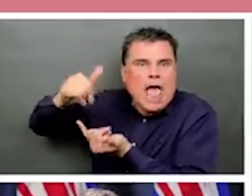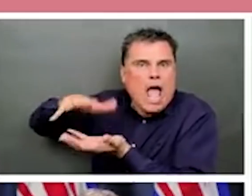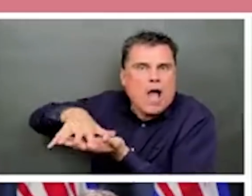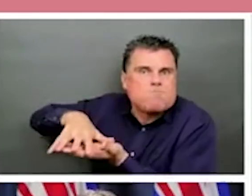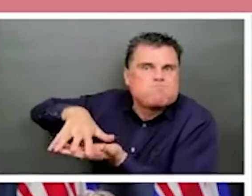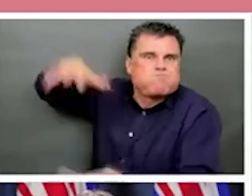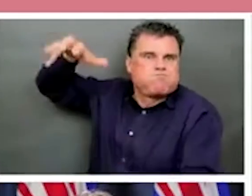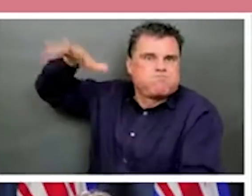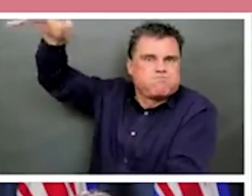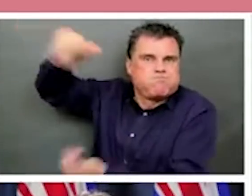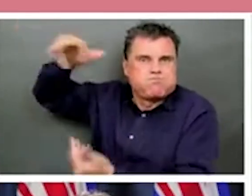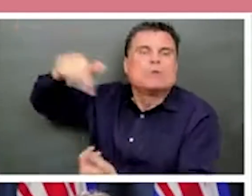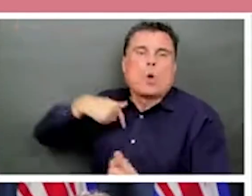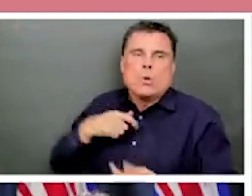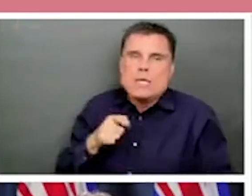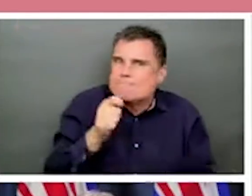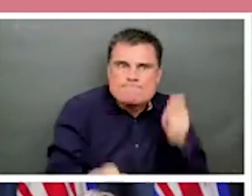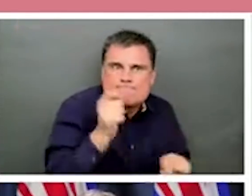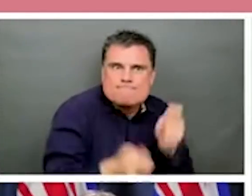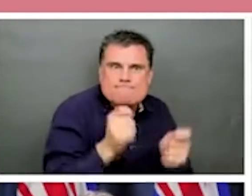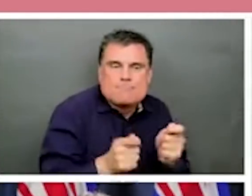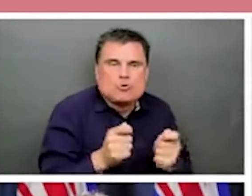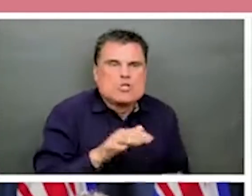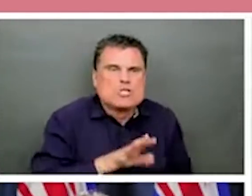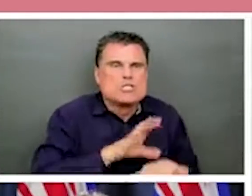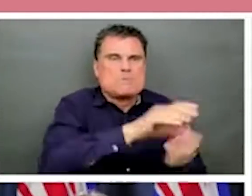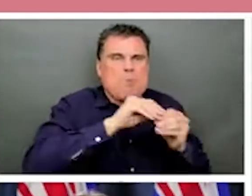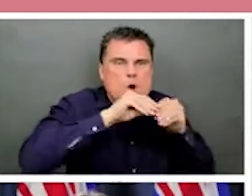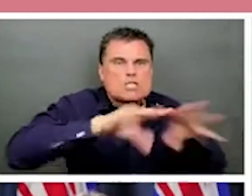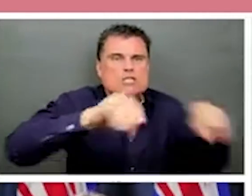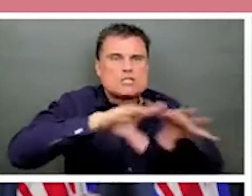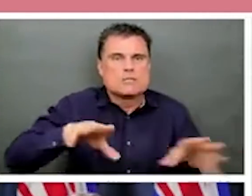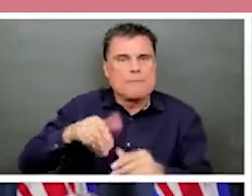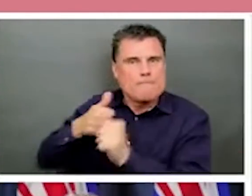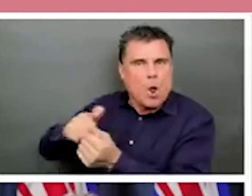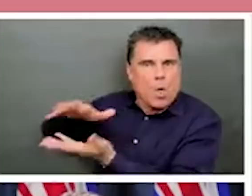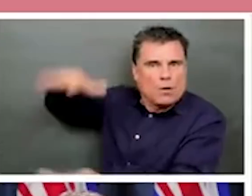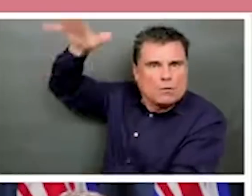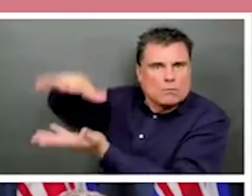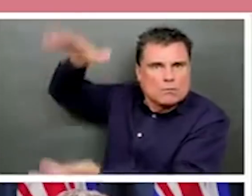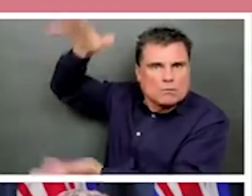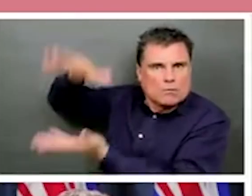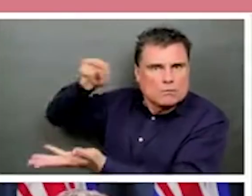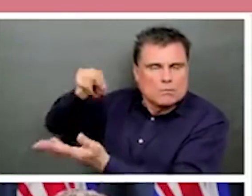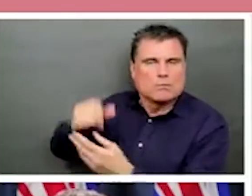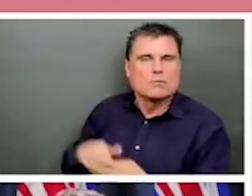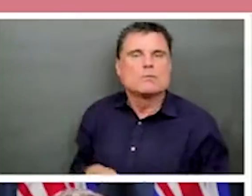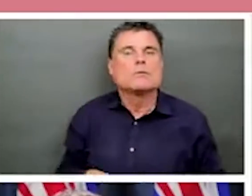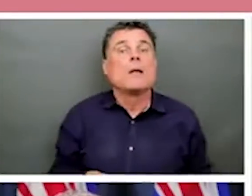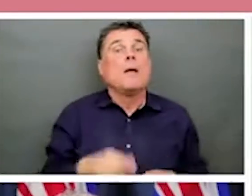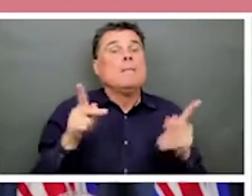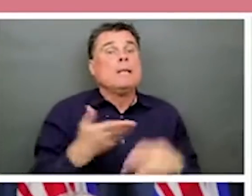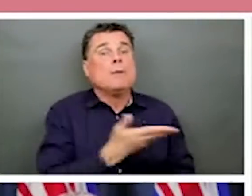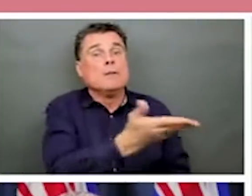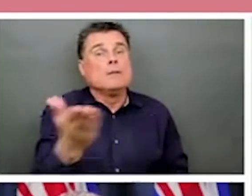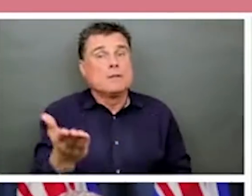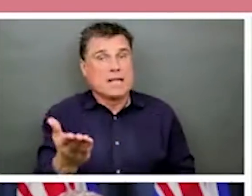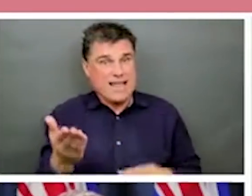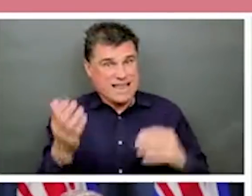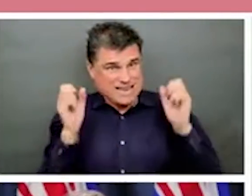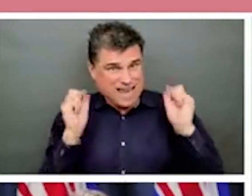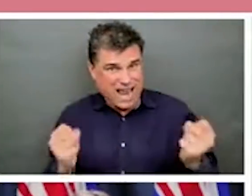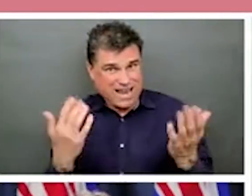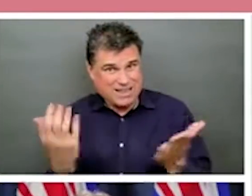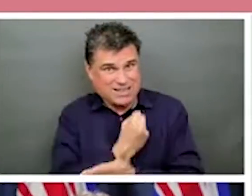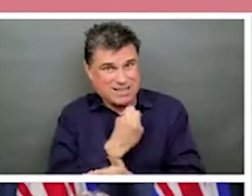our public in terms of their ability to get vaccinated. So if you just looking at this slide, you can